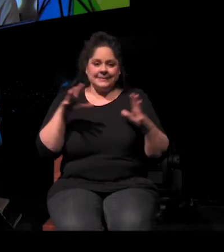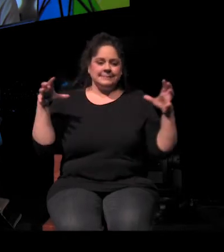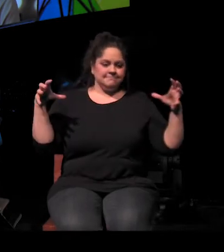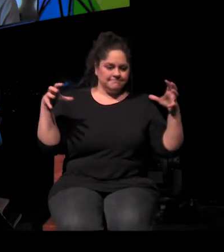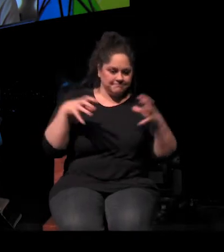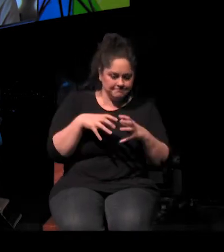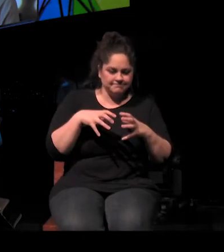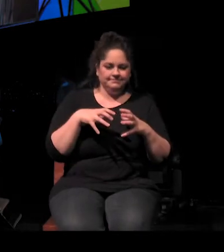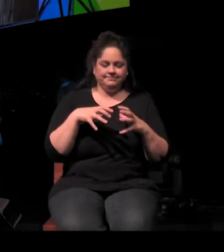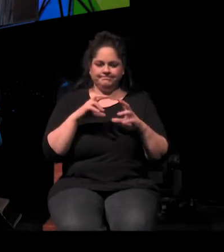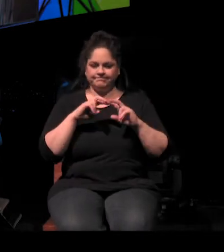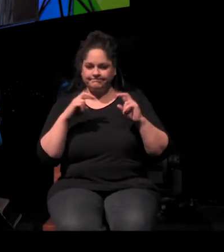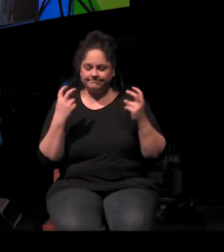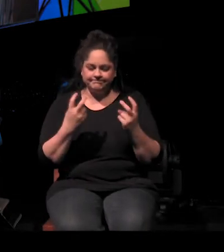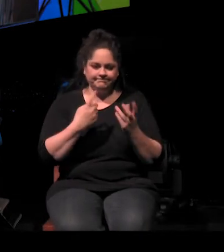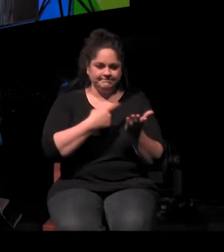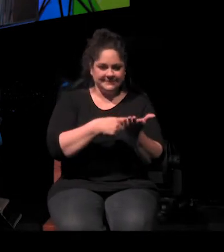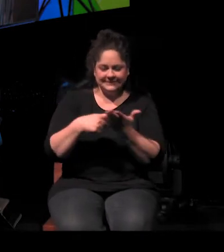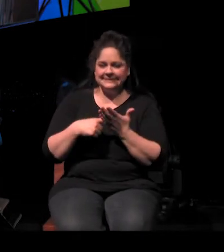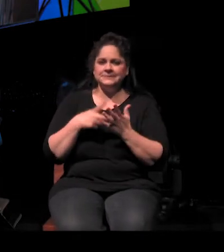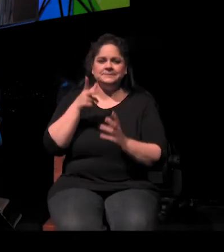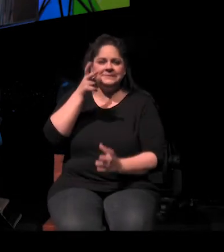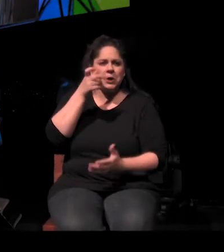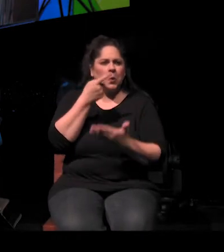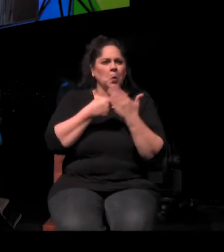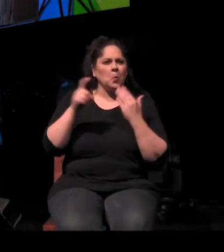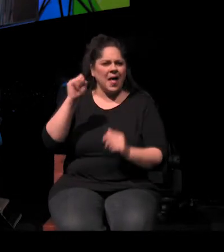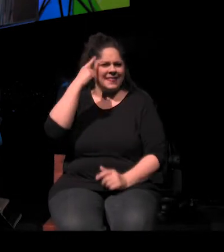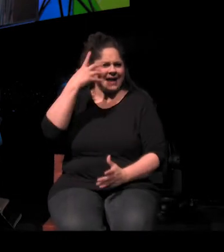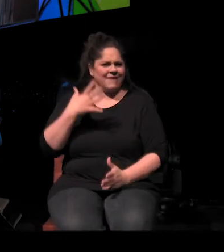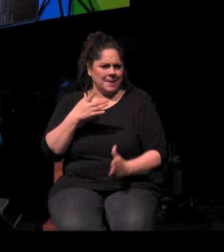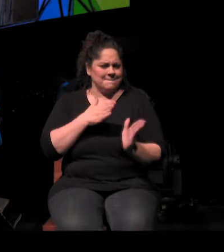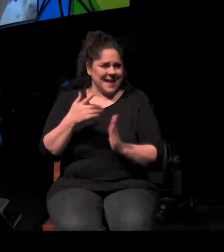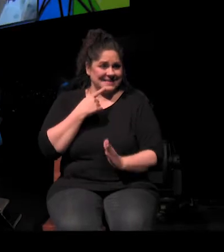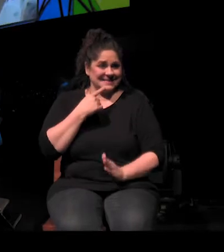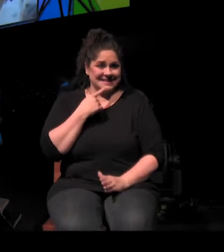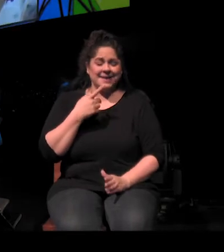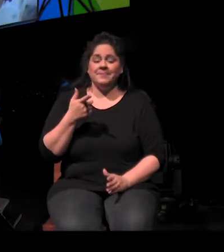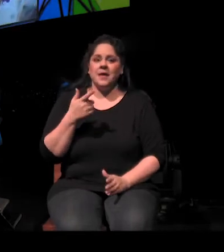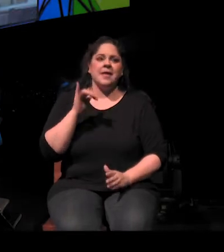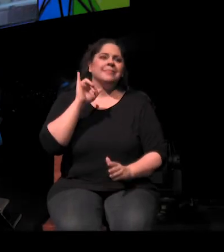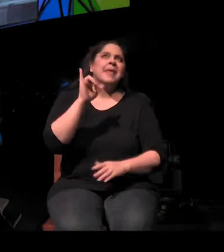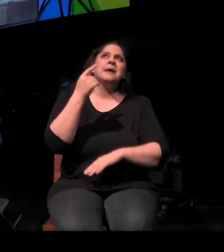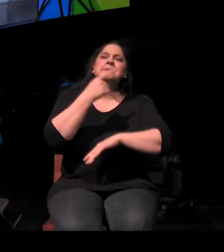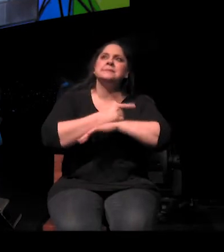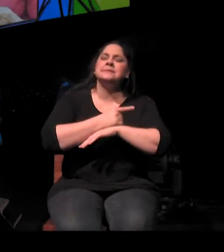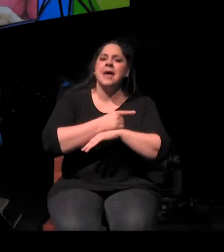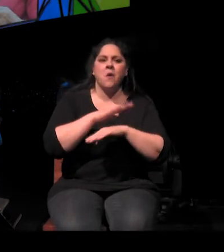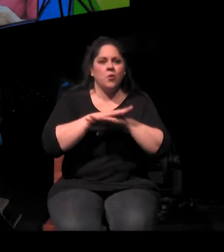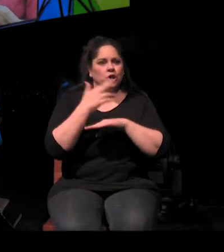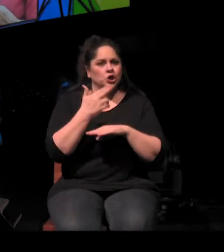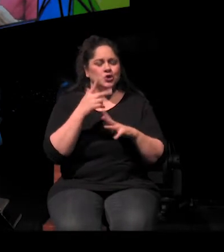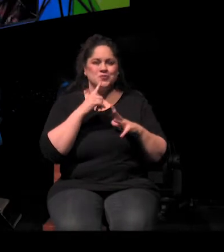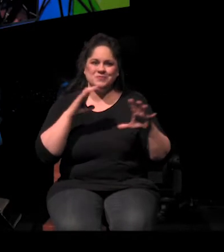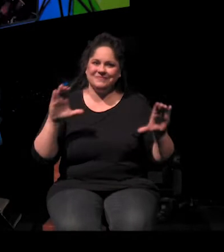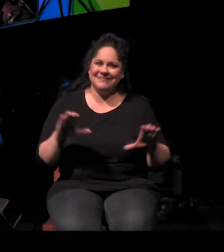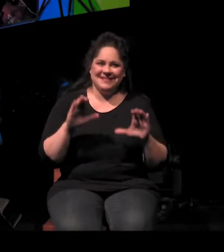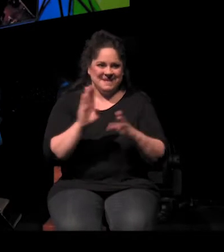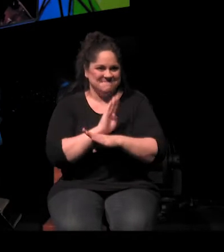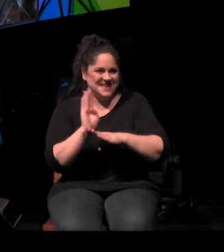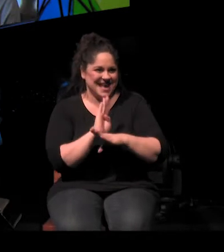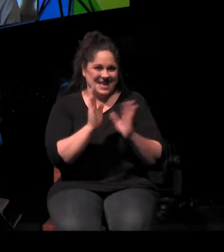he had to share. So this was Thursday. The theater was full of activity, just getting everything ready for our first premiere that